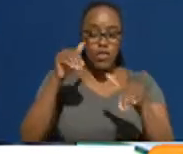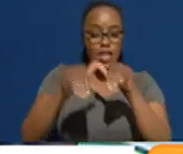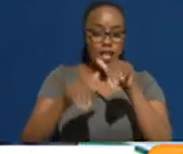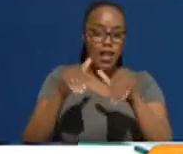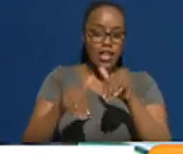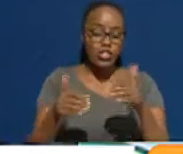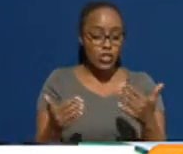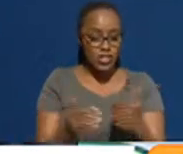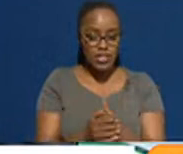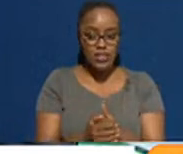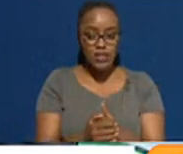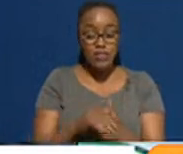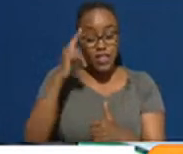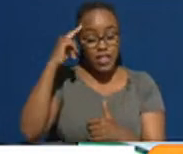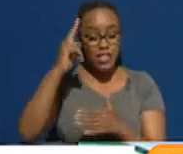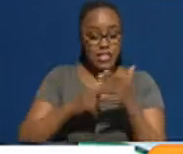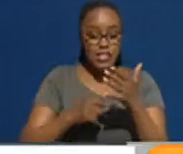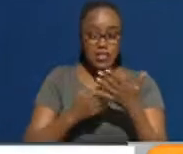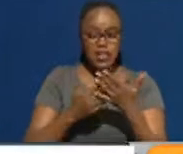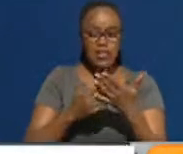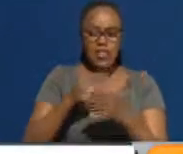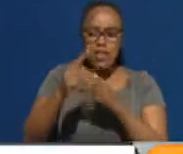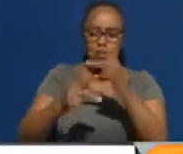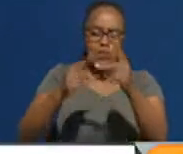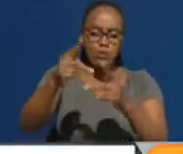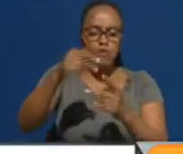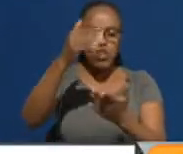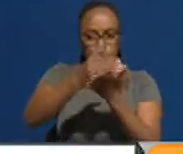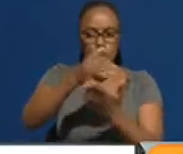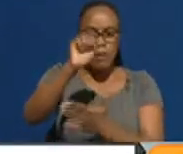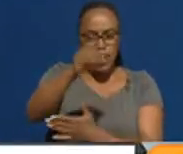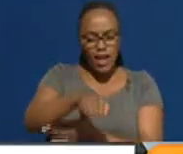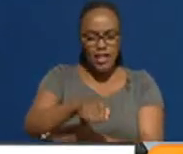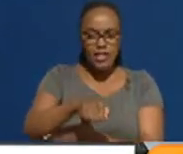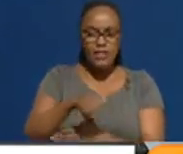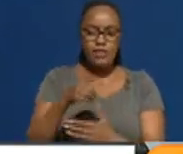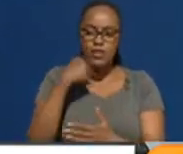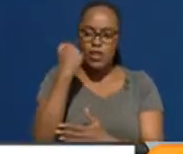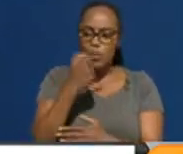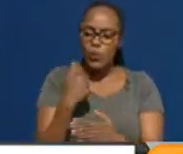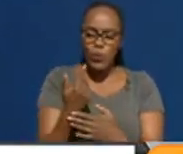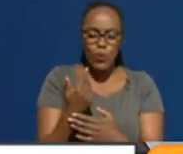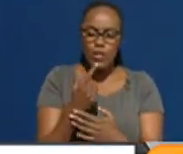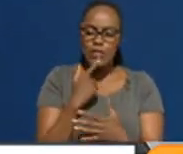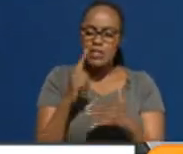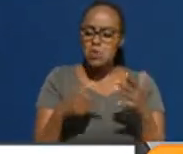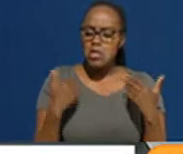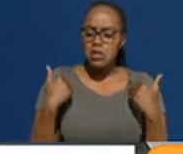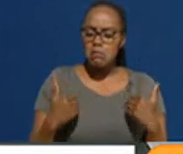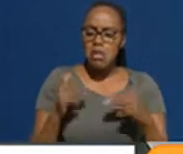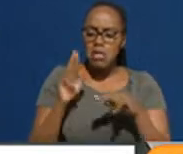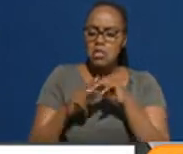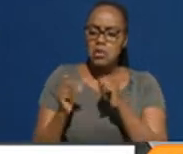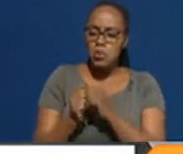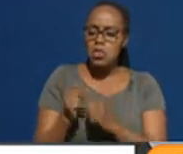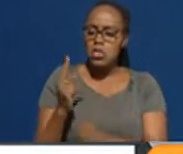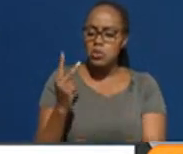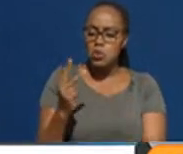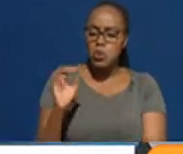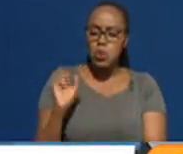Yeah. I think some of these processes must stop earlier. Really? So who do we blame? Because some would say, I'm sitting here with two